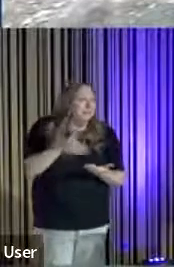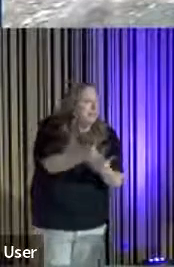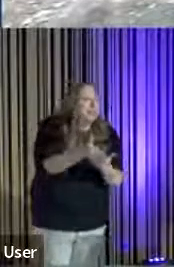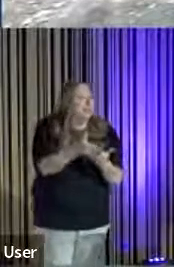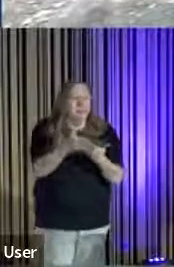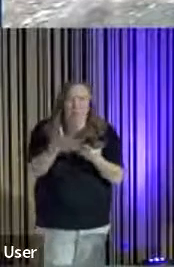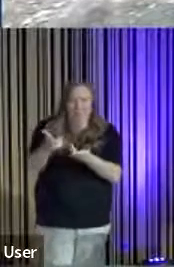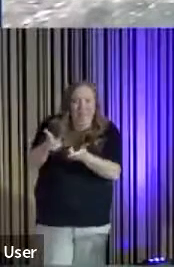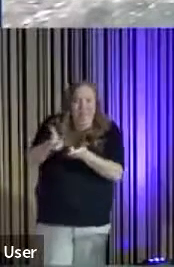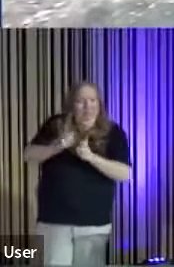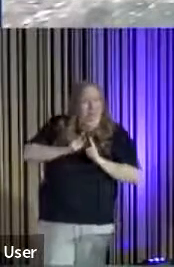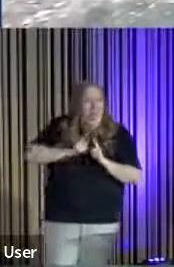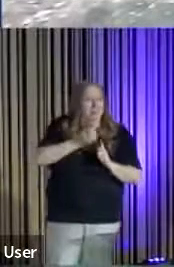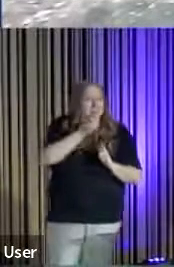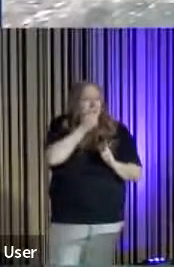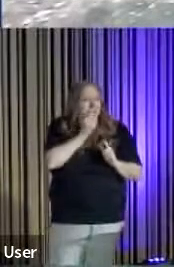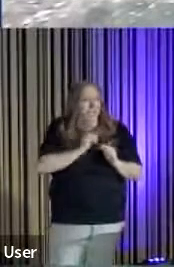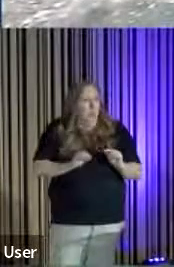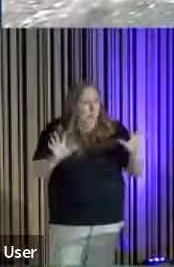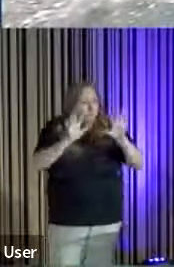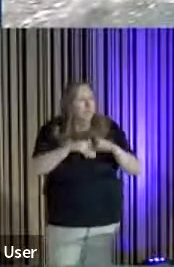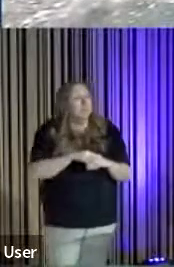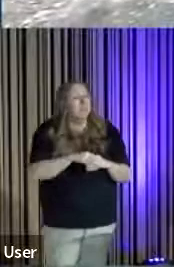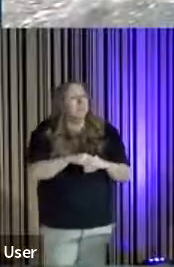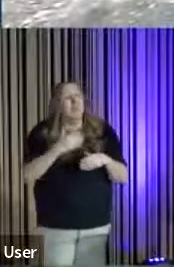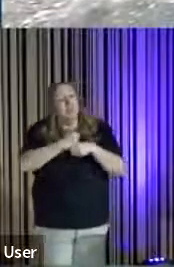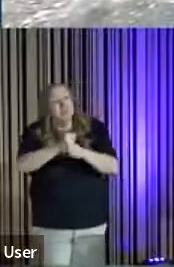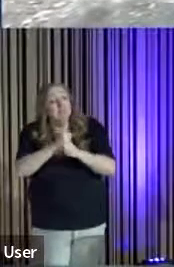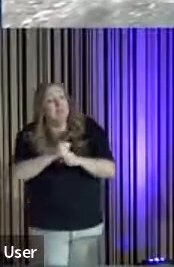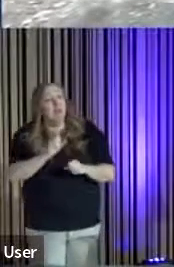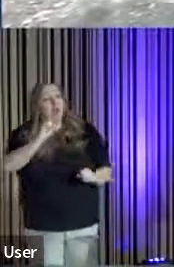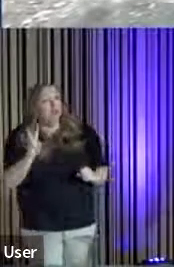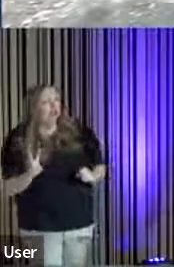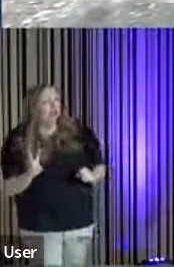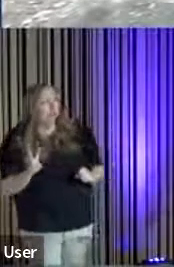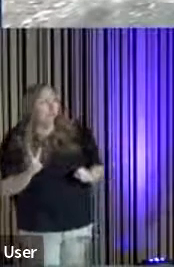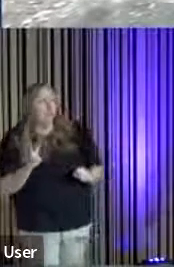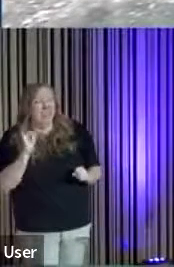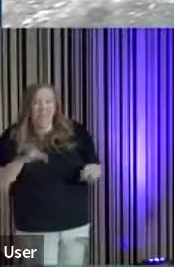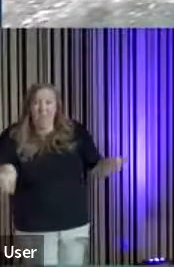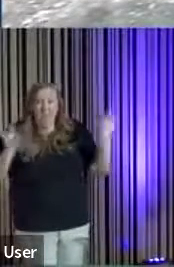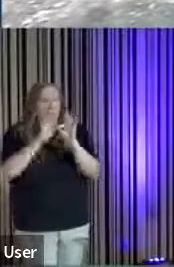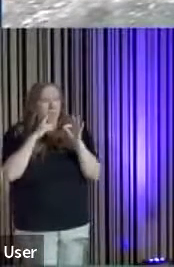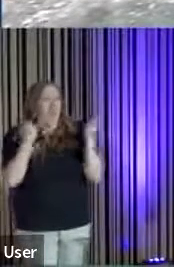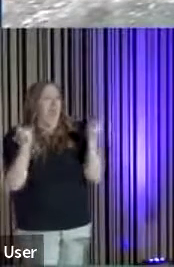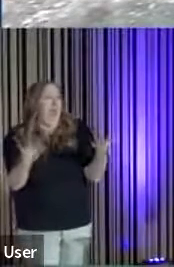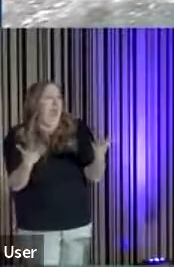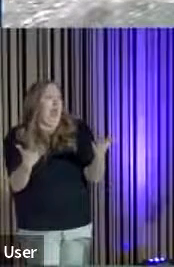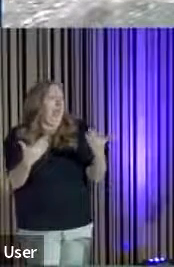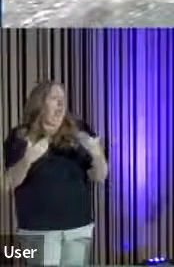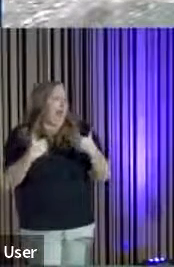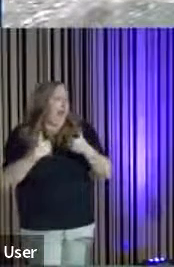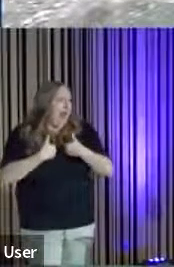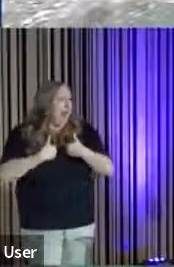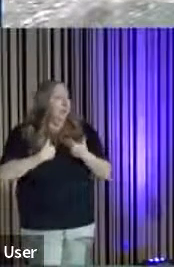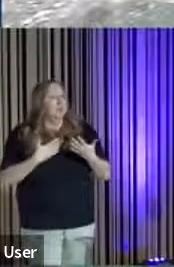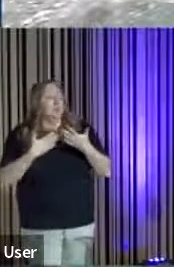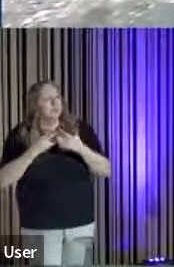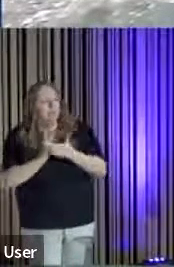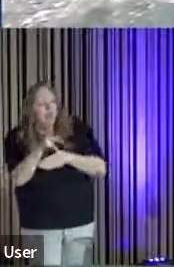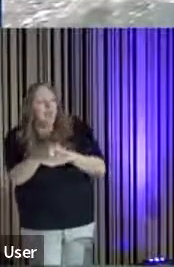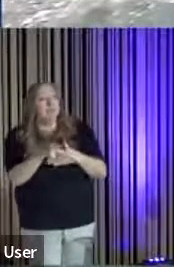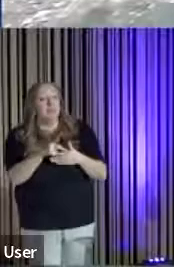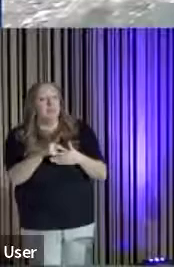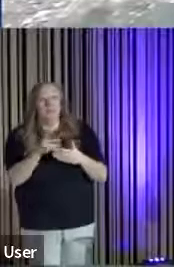generate oxygen, which is also kind of important for a lot of organisms, and for the current state of our planet, oxygen